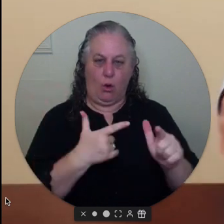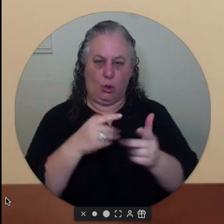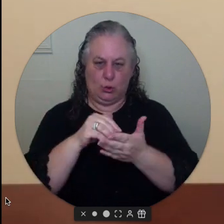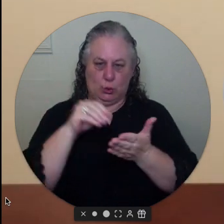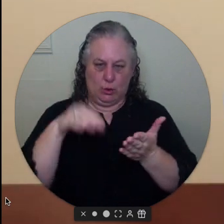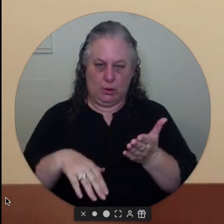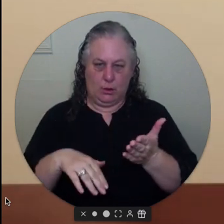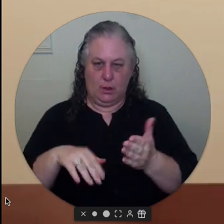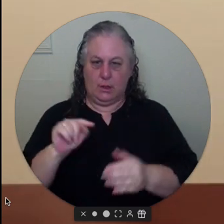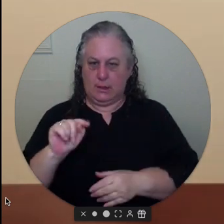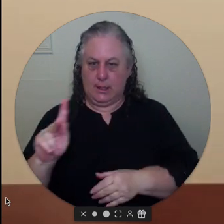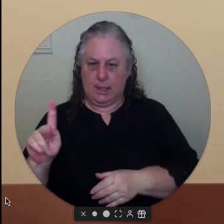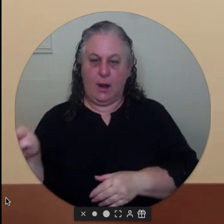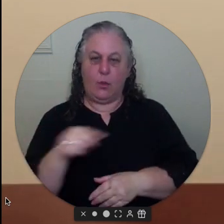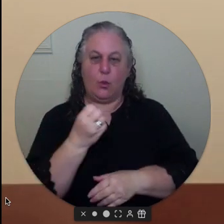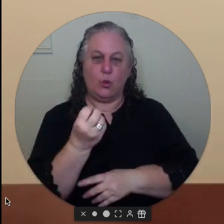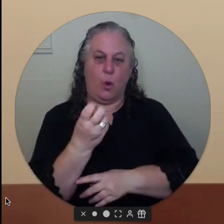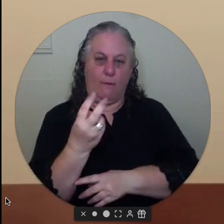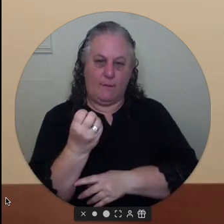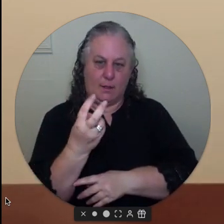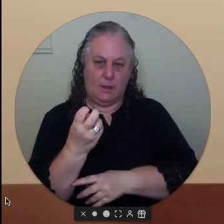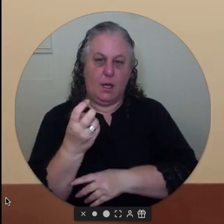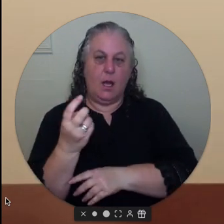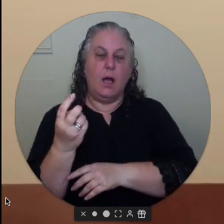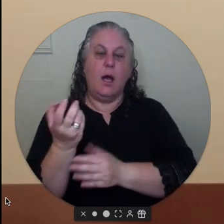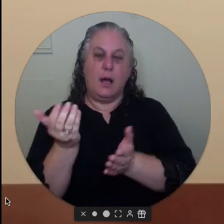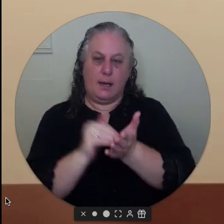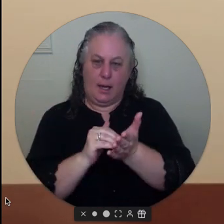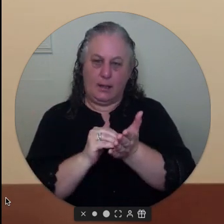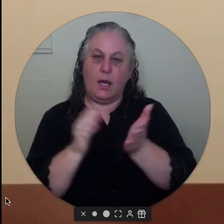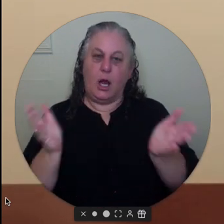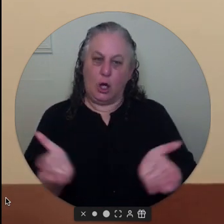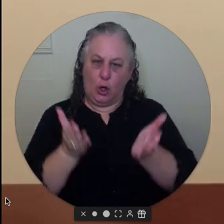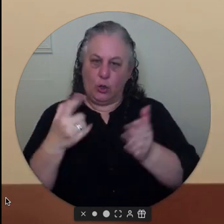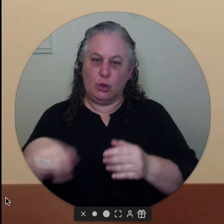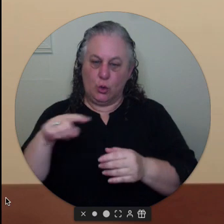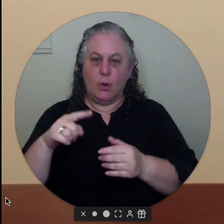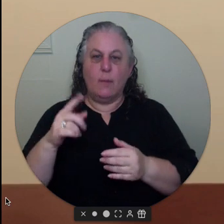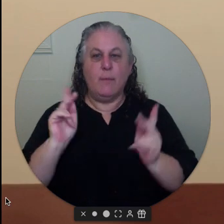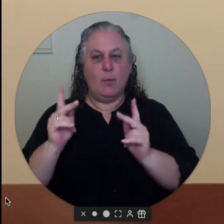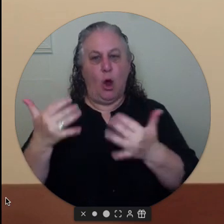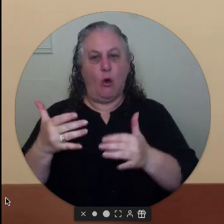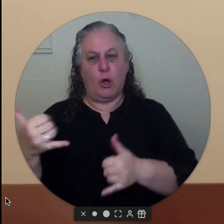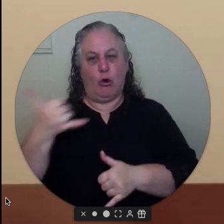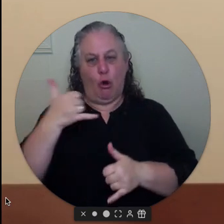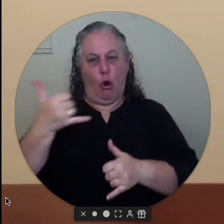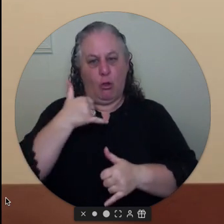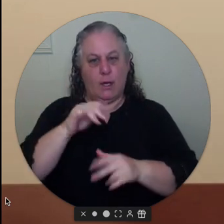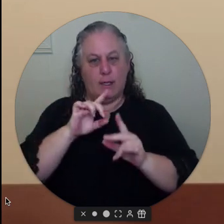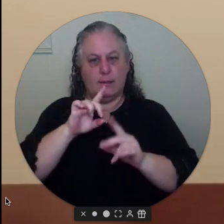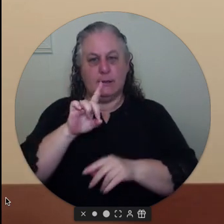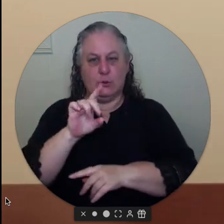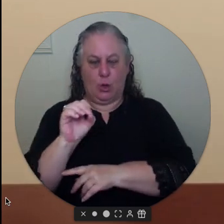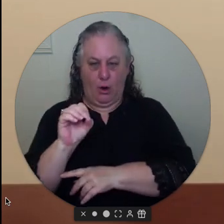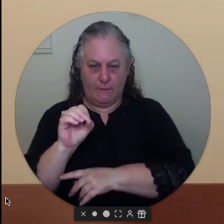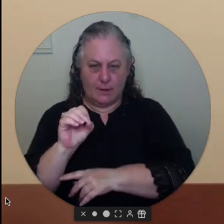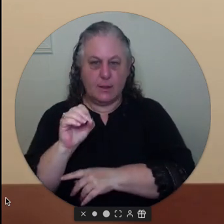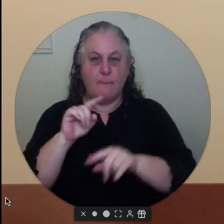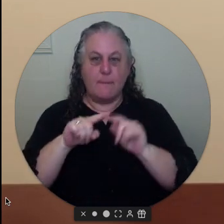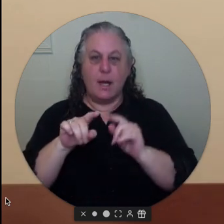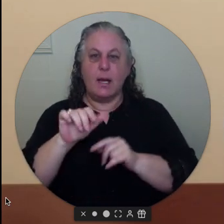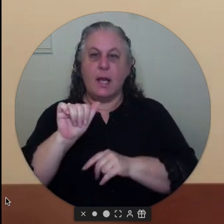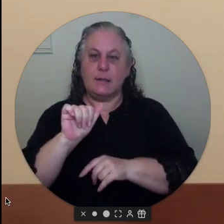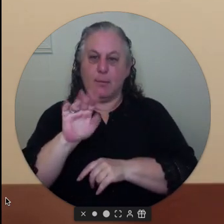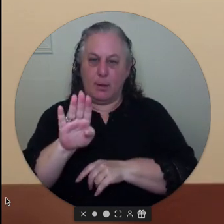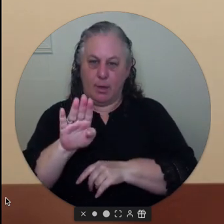all of our students, TK through 12. So again, I encourage you, we've already gotten calls at the district office, some folks asking questions, but Assembly Bill